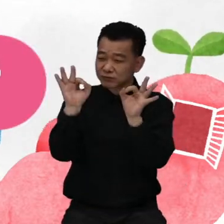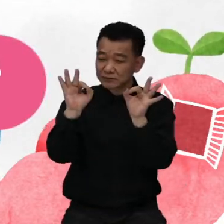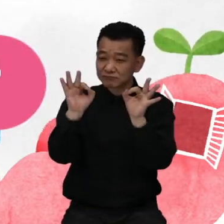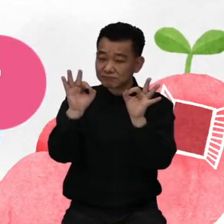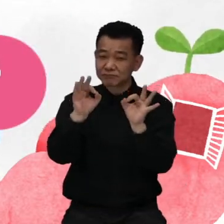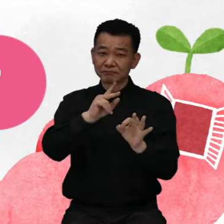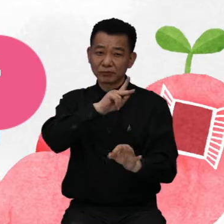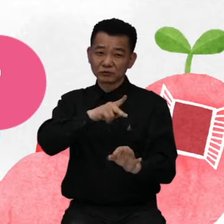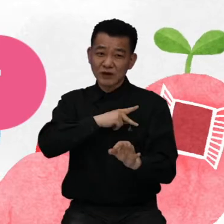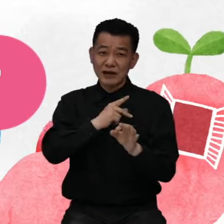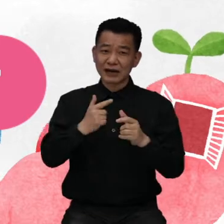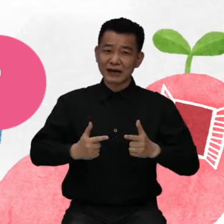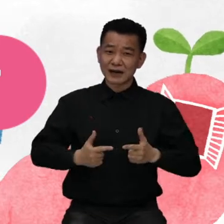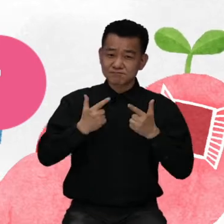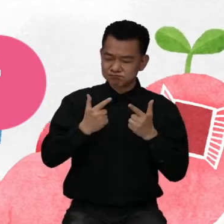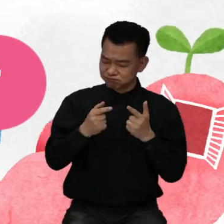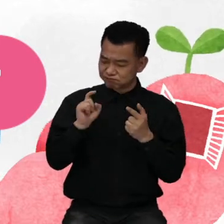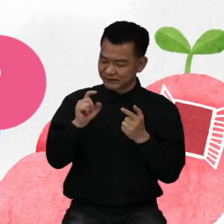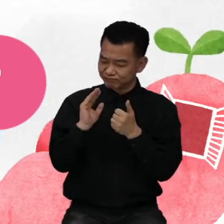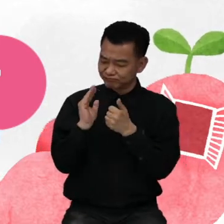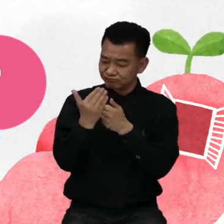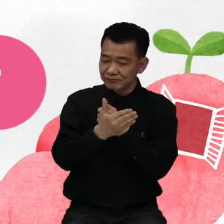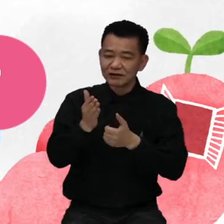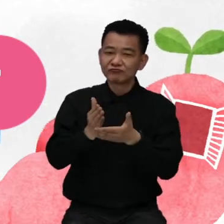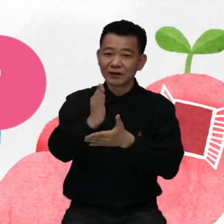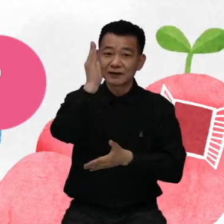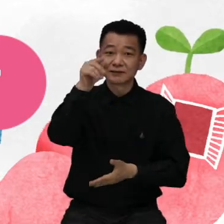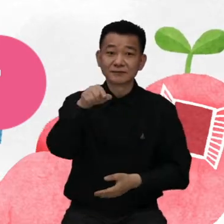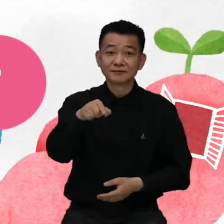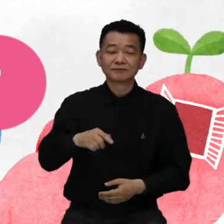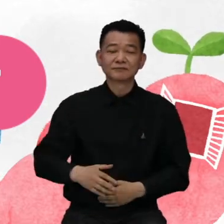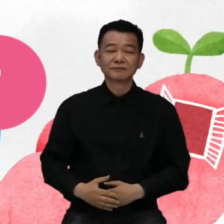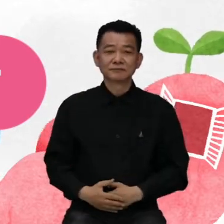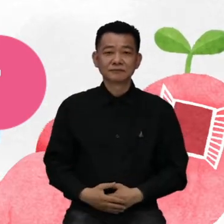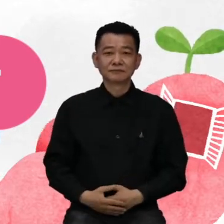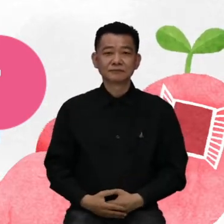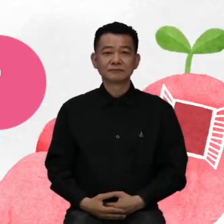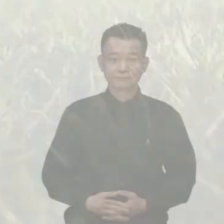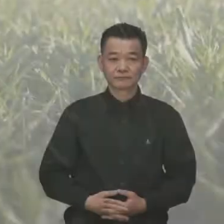for integrity, liberty, and privacy.